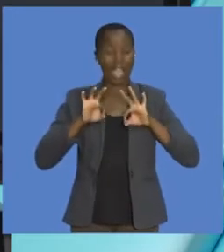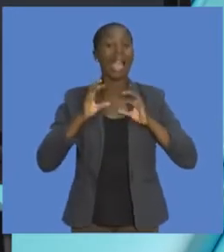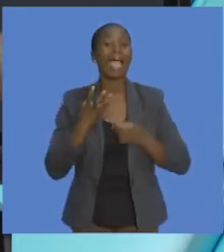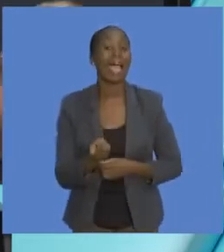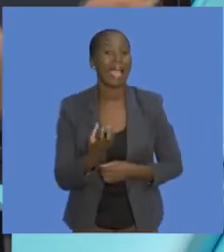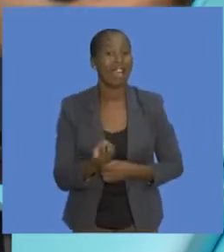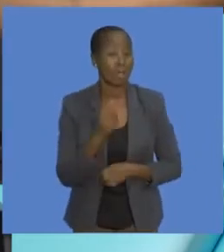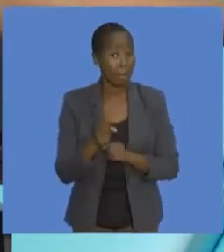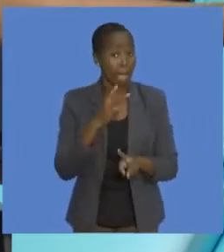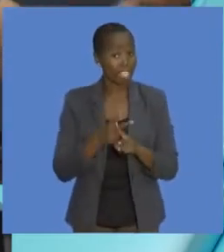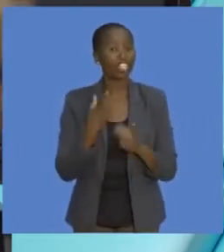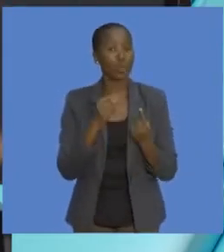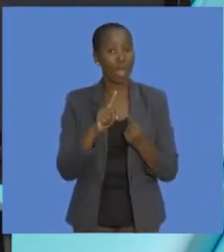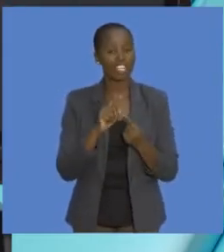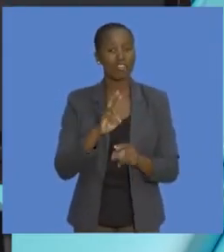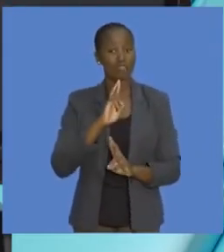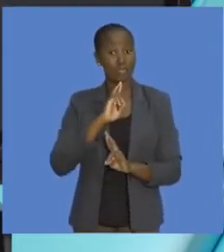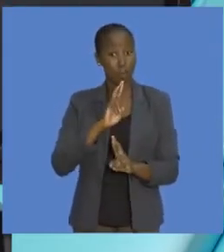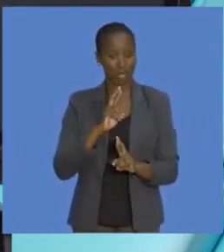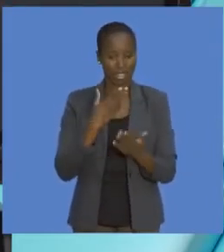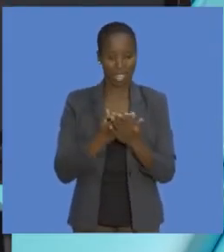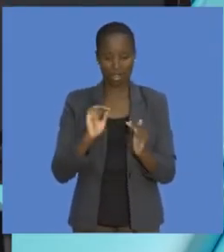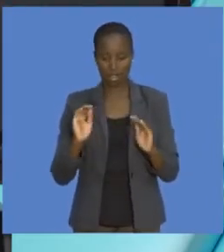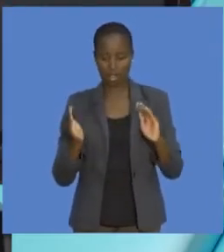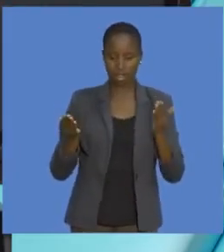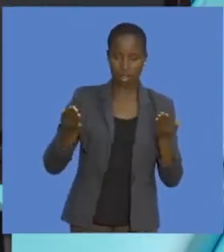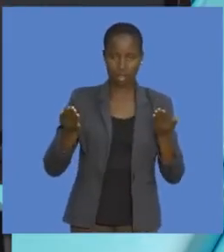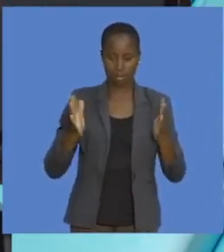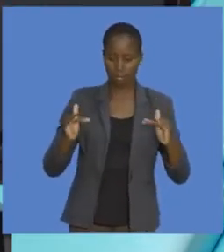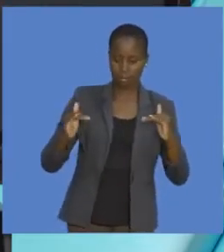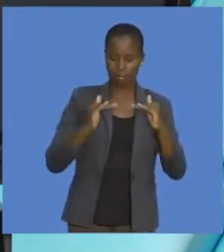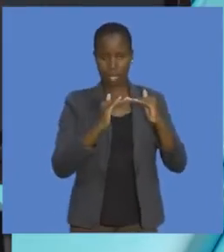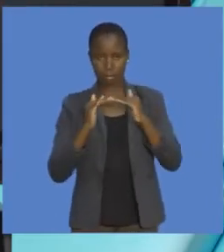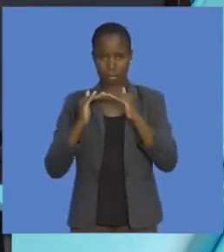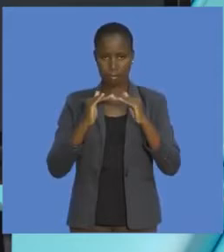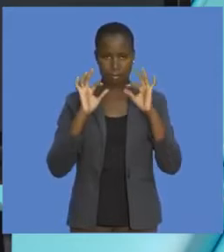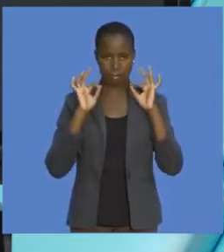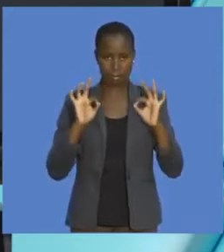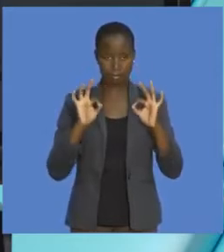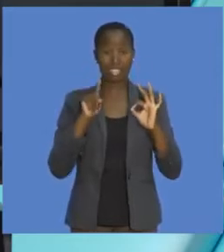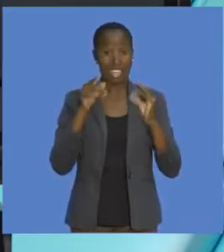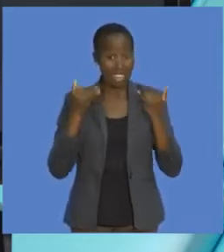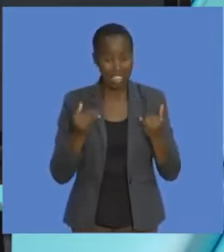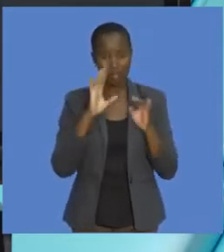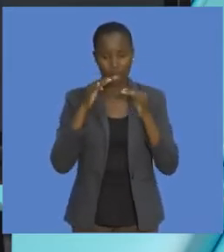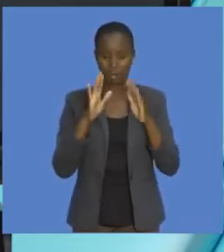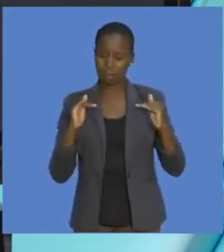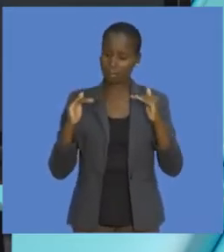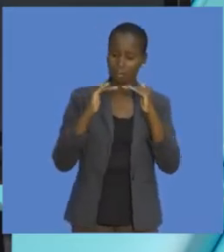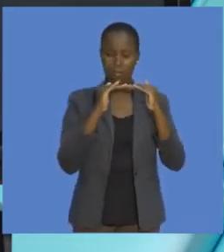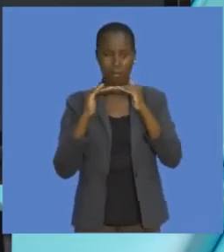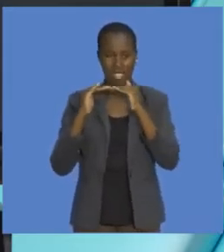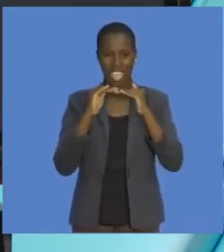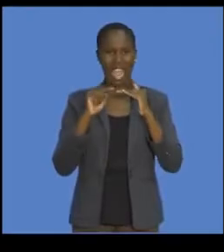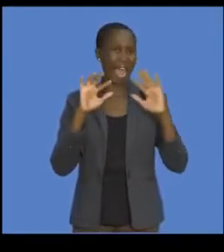response so that that balance can be maintained. So we need to look at why this balance is important, and I'll answer that question in a little